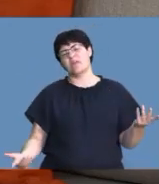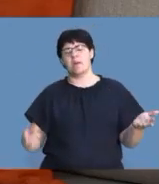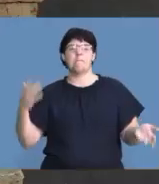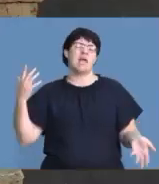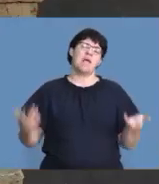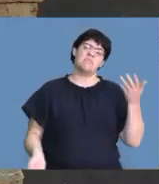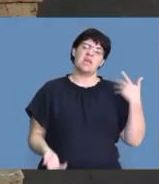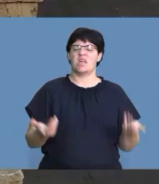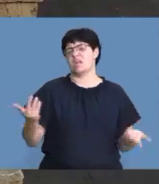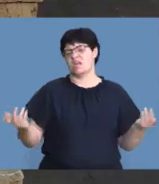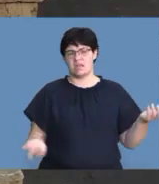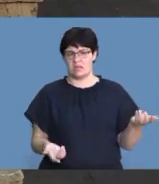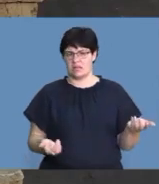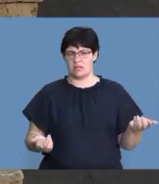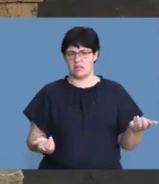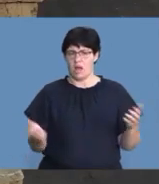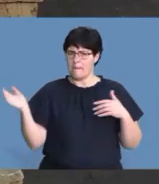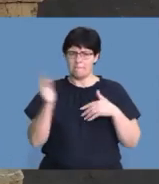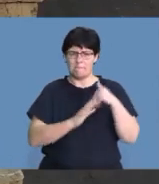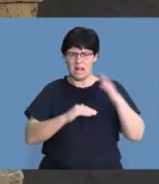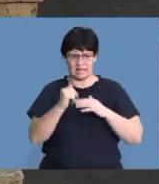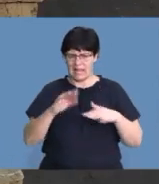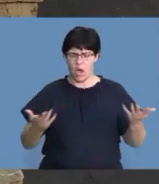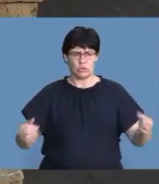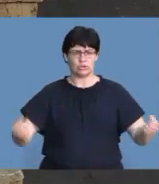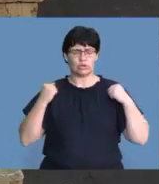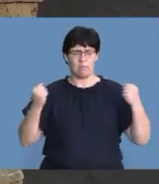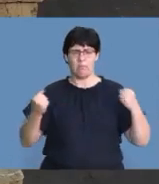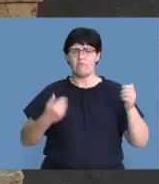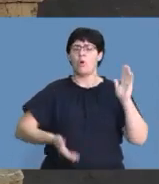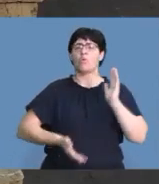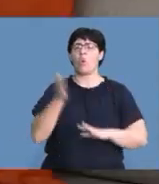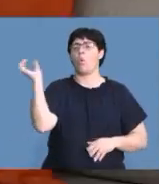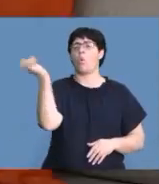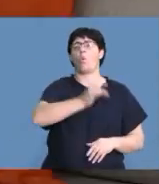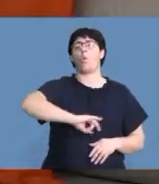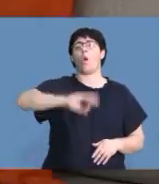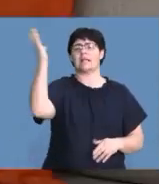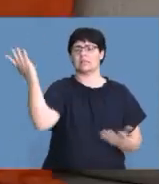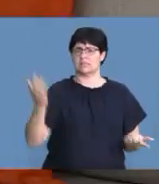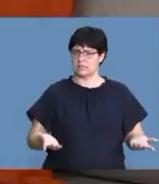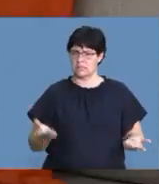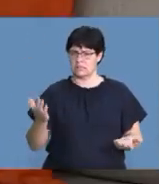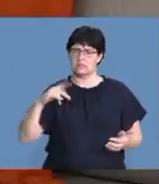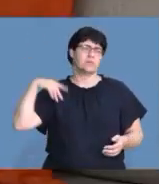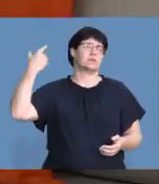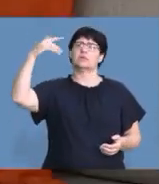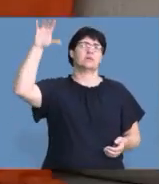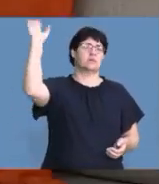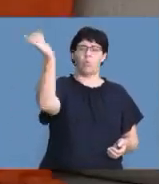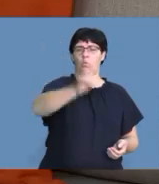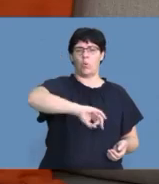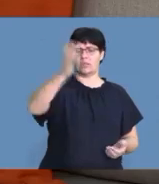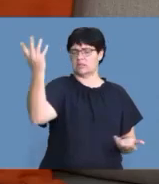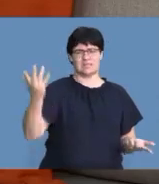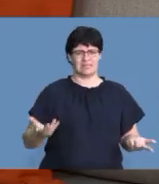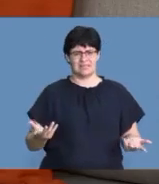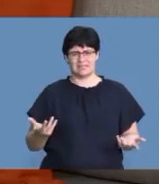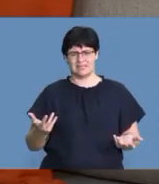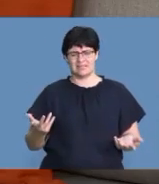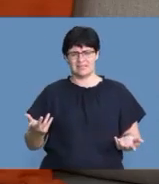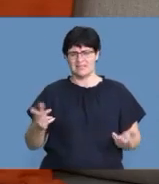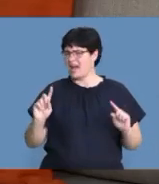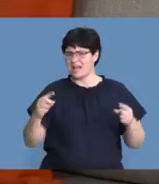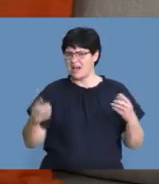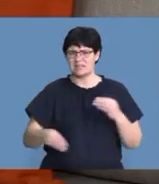month. Maybe we'll do something. You can't actually build up in the gym if you go once every now and again. Let's also look at